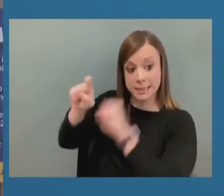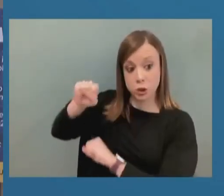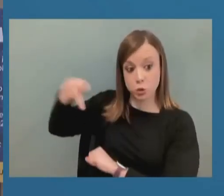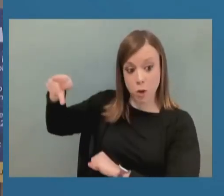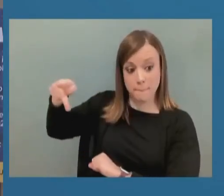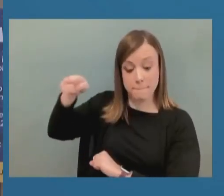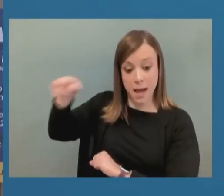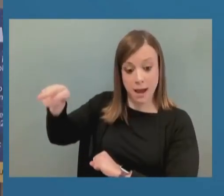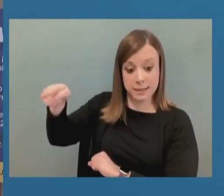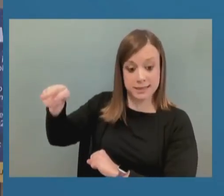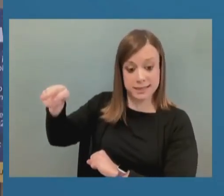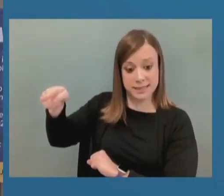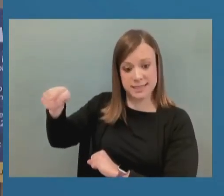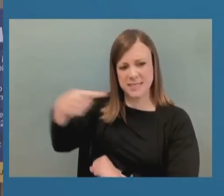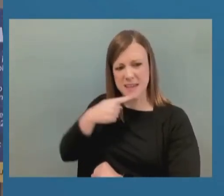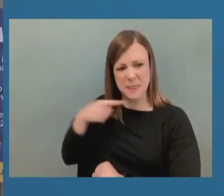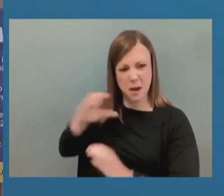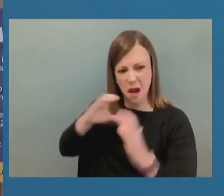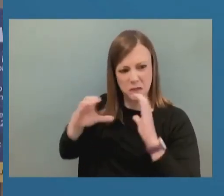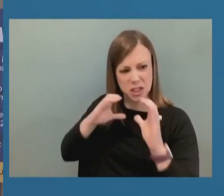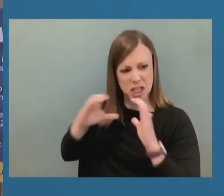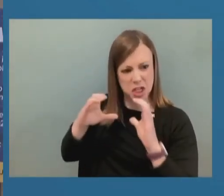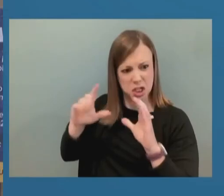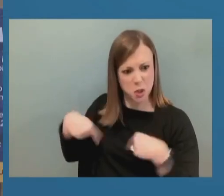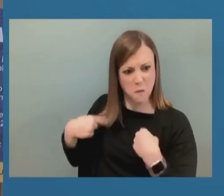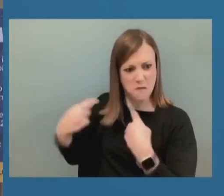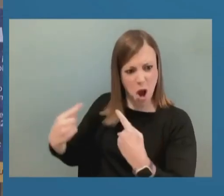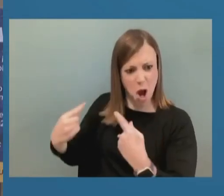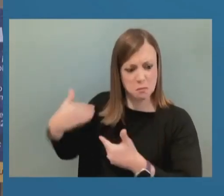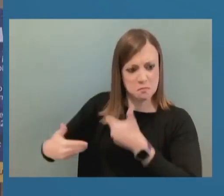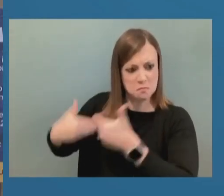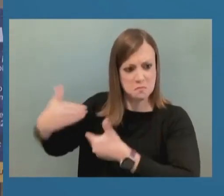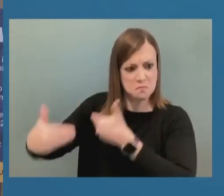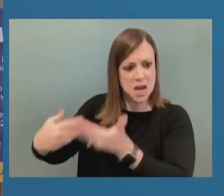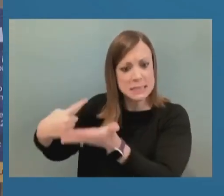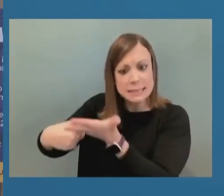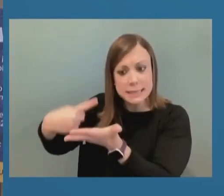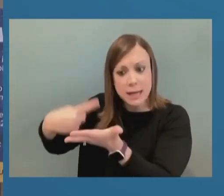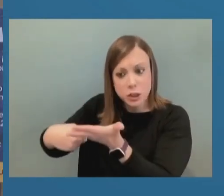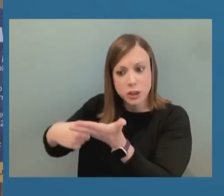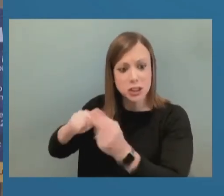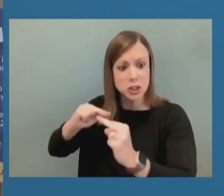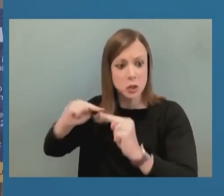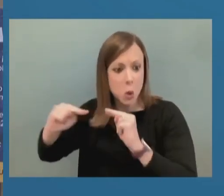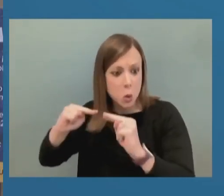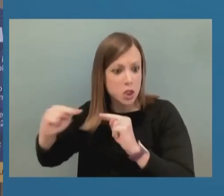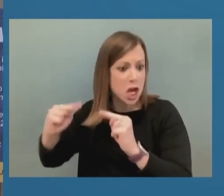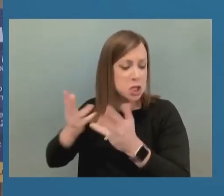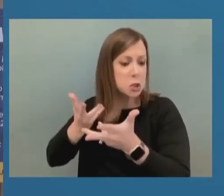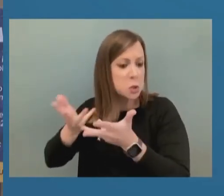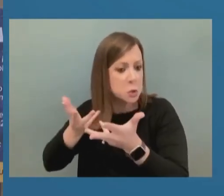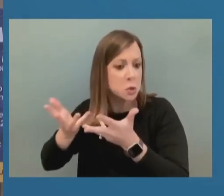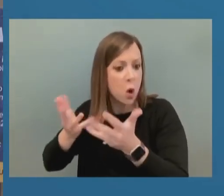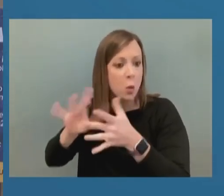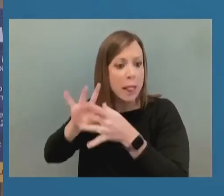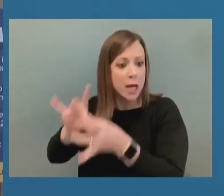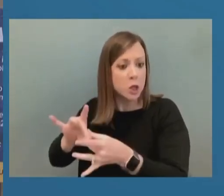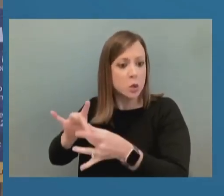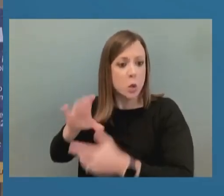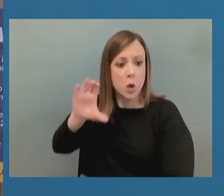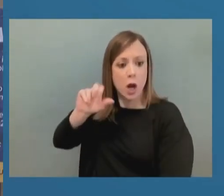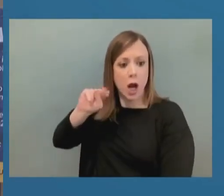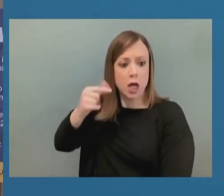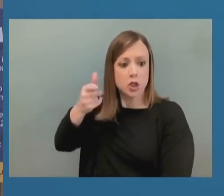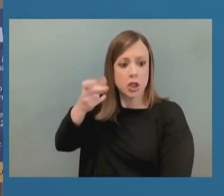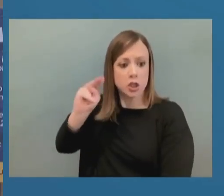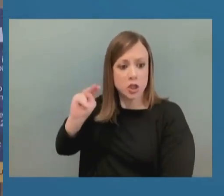had leading up to this as discussions, negotiations. Given what happened today, was he negotiating, was he discussing in